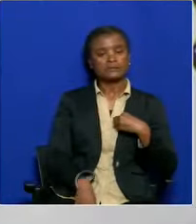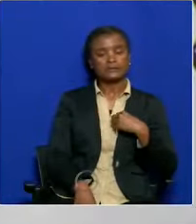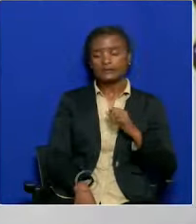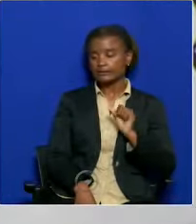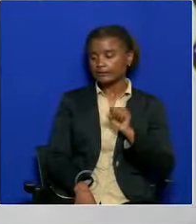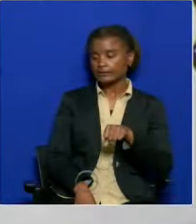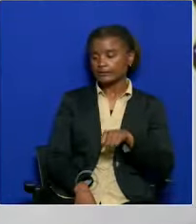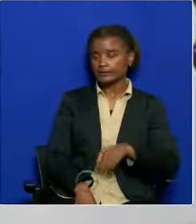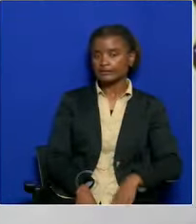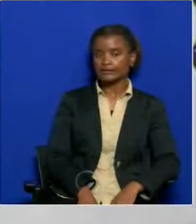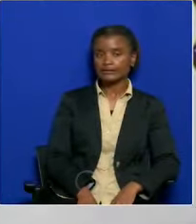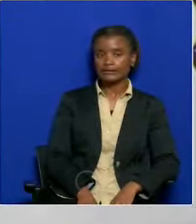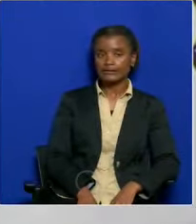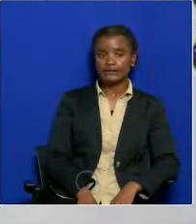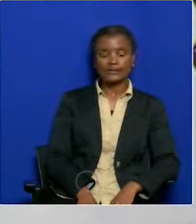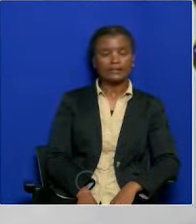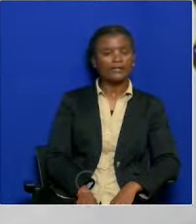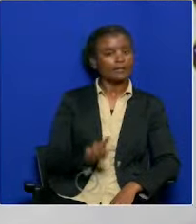You did.